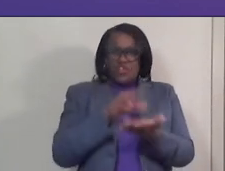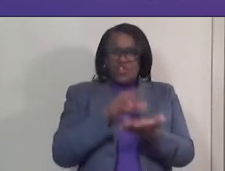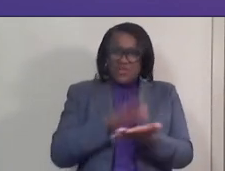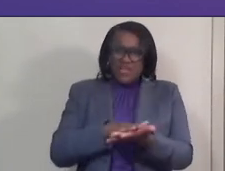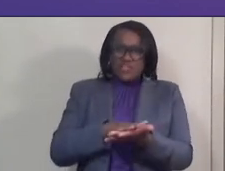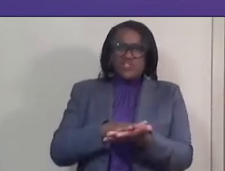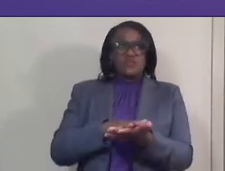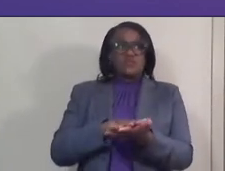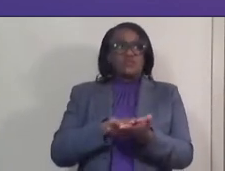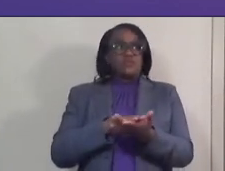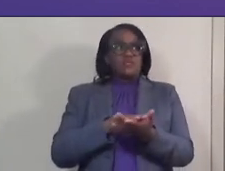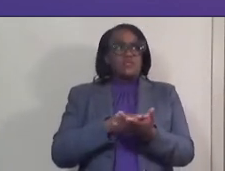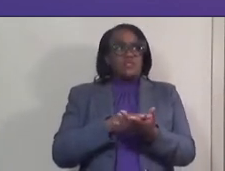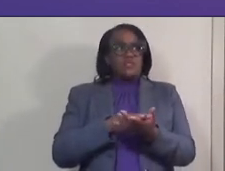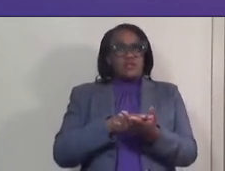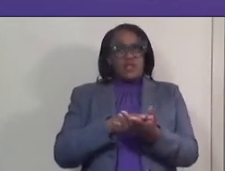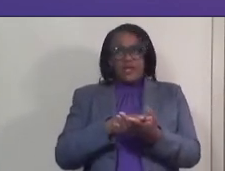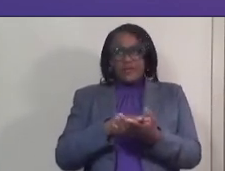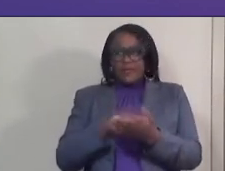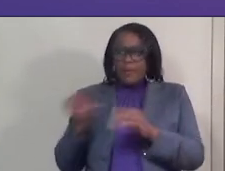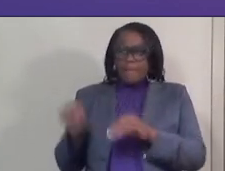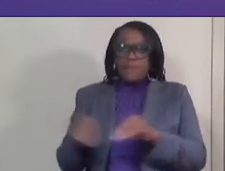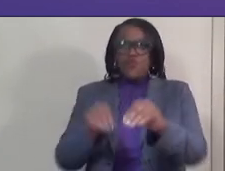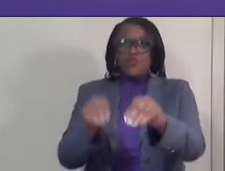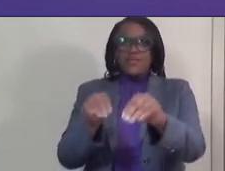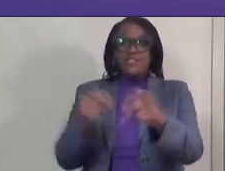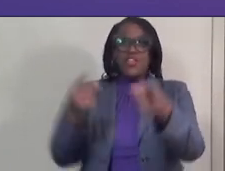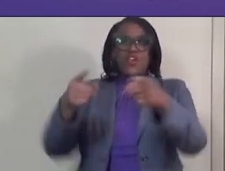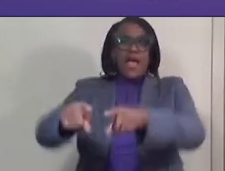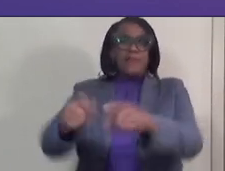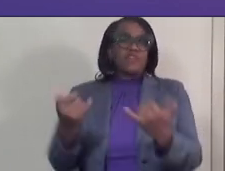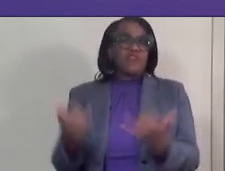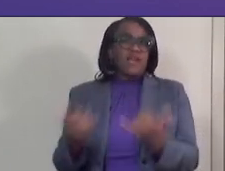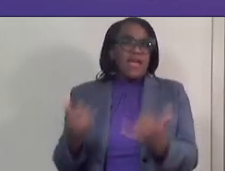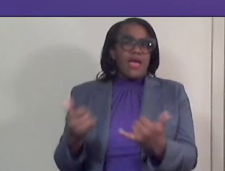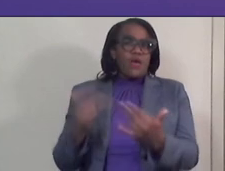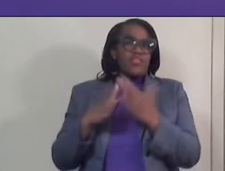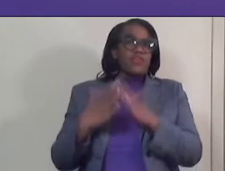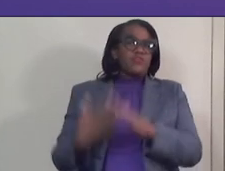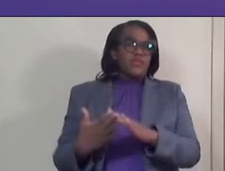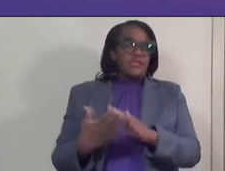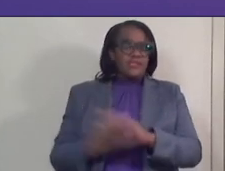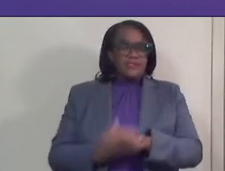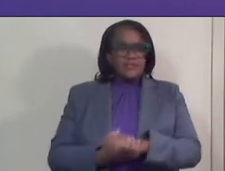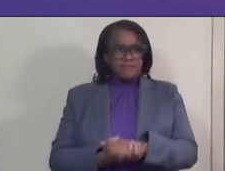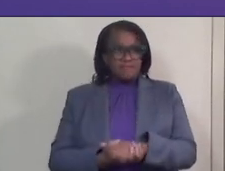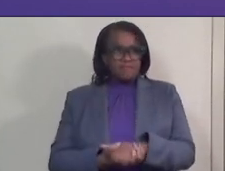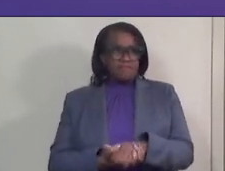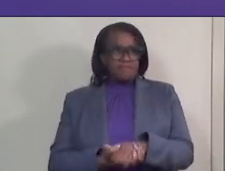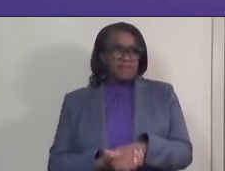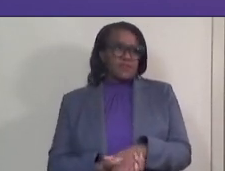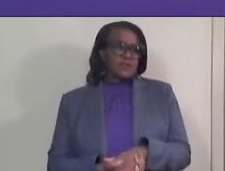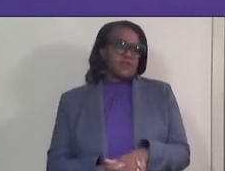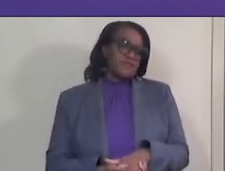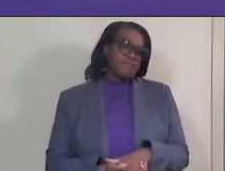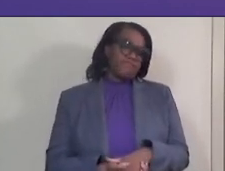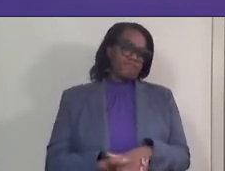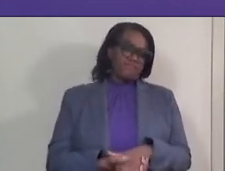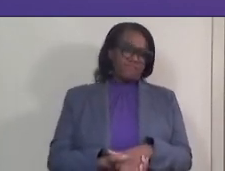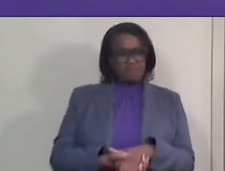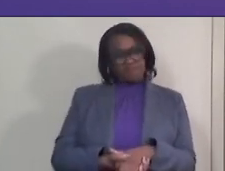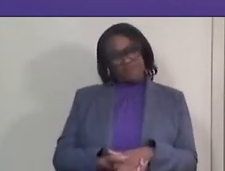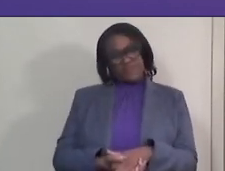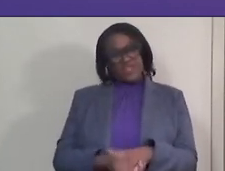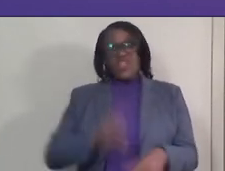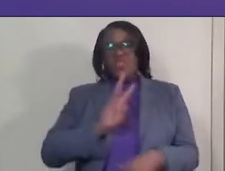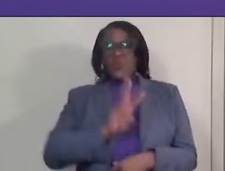movements that are happening right now in our communities. And each of those websites are